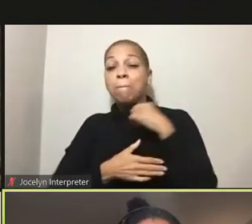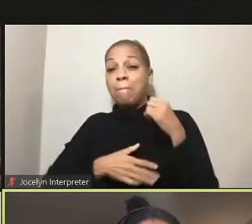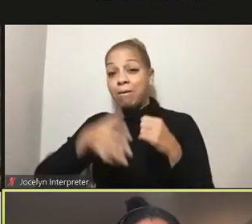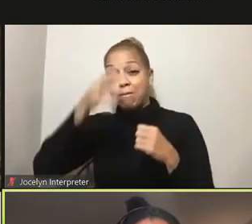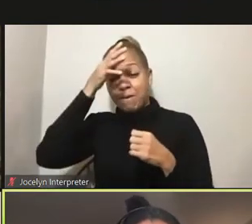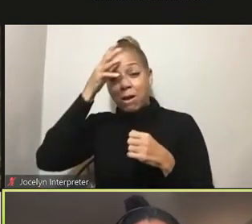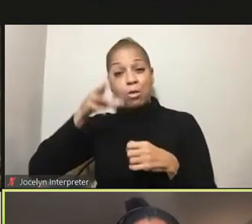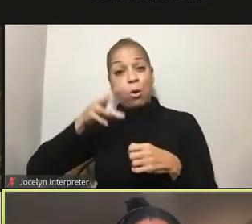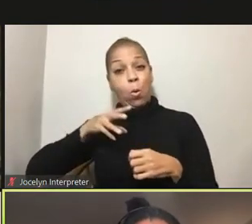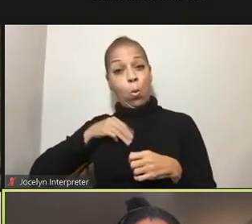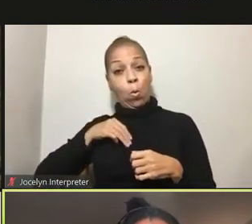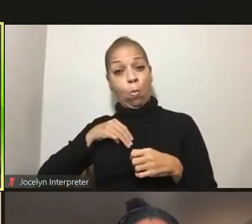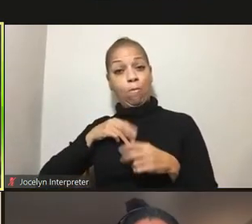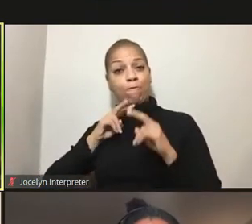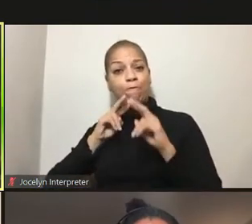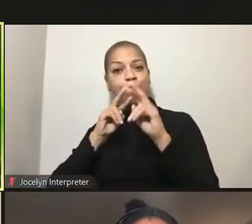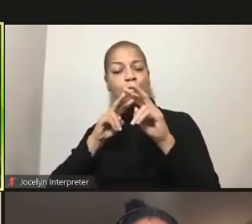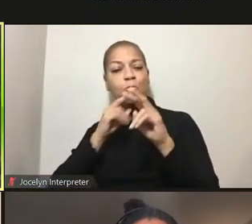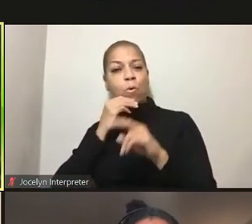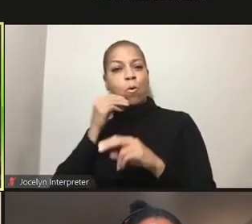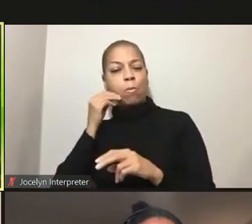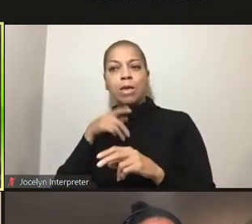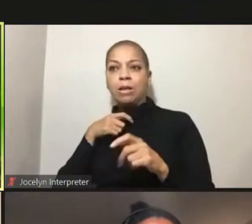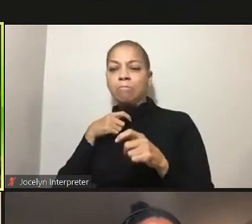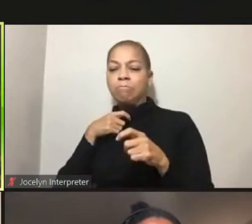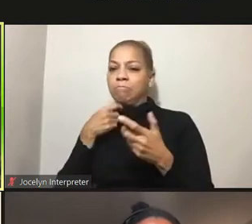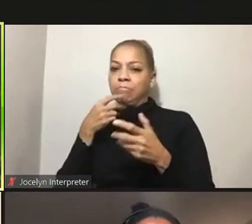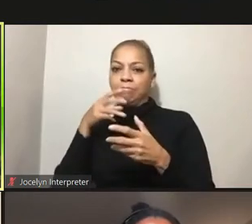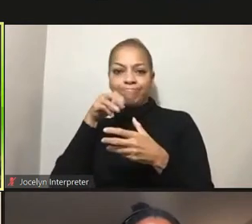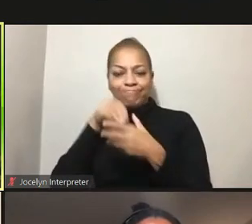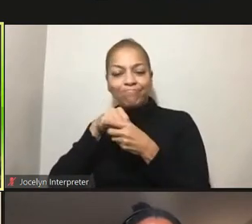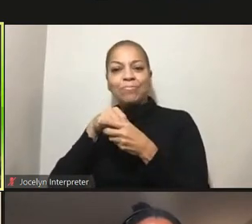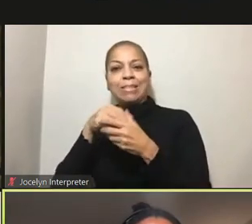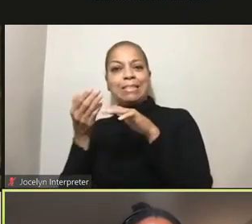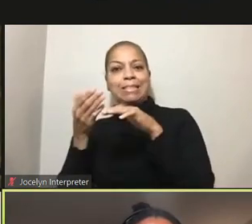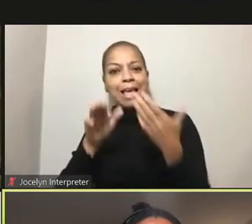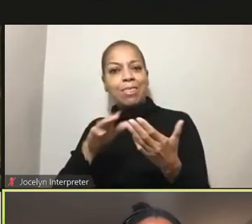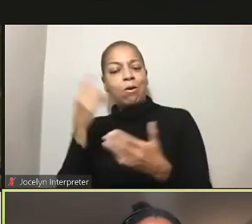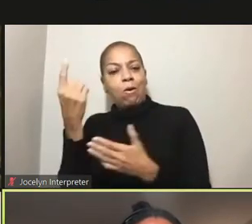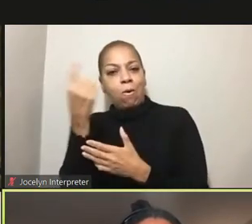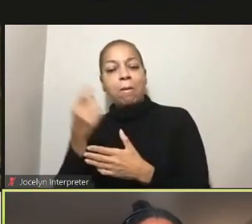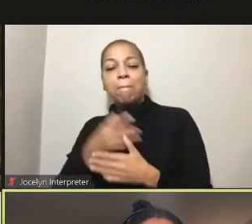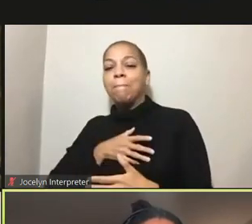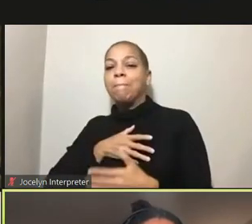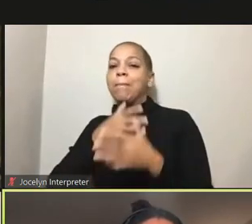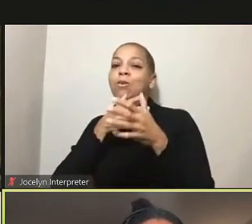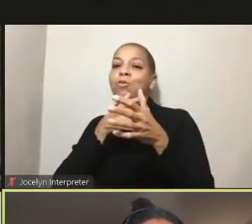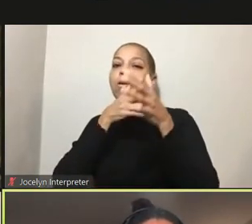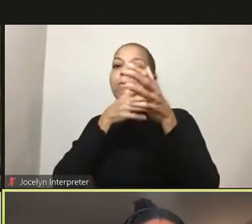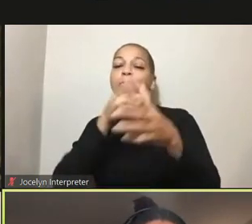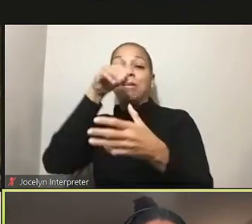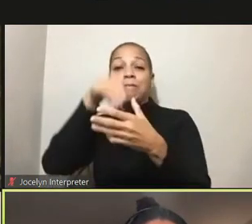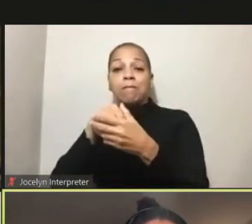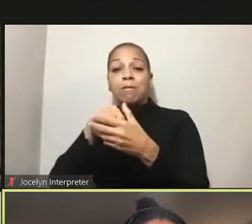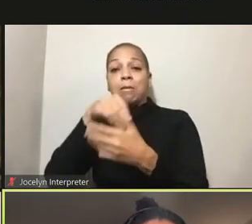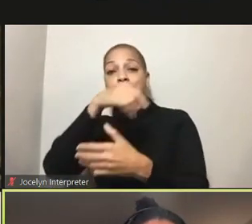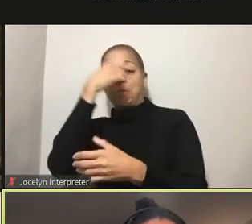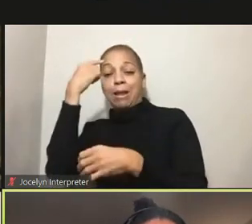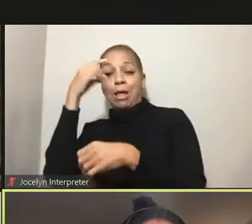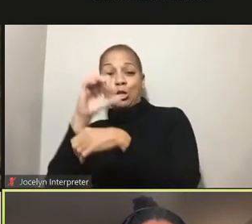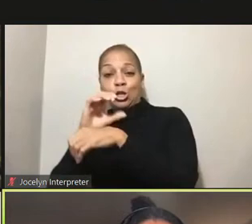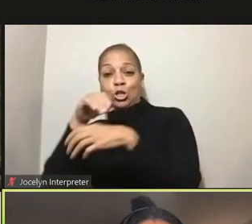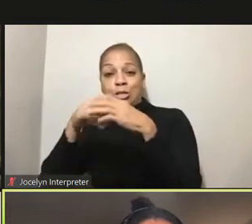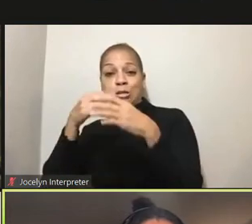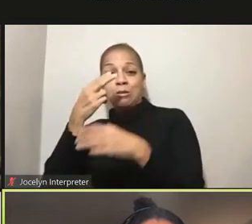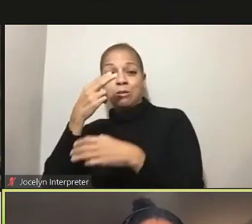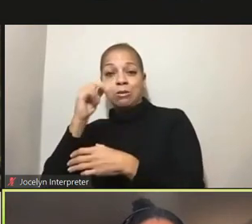did was deal with death. Mm-hmm. My grandmother was, you know, involved with the Black church in Harlem. So all